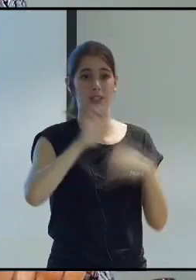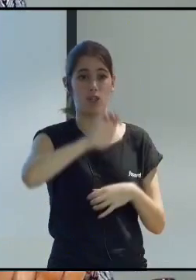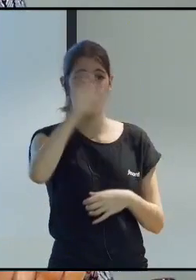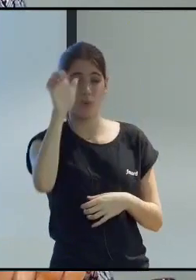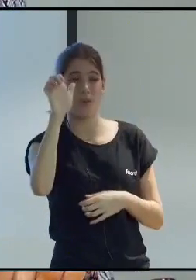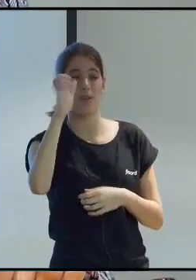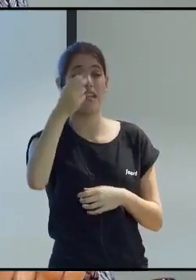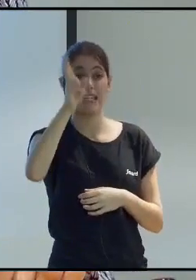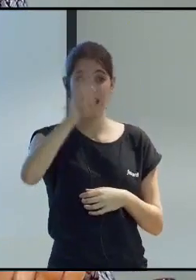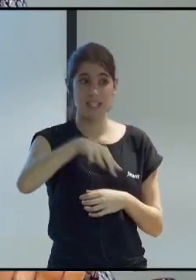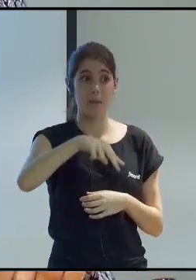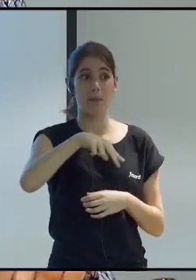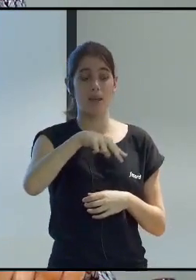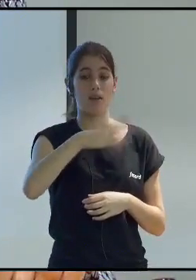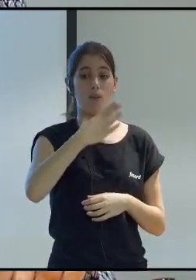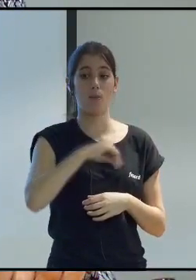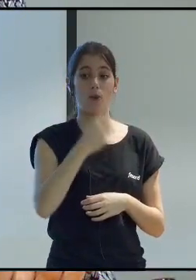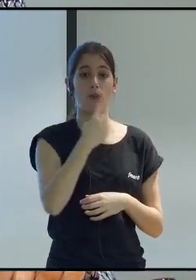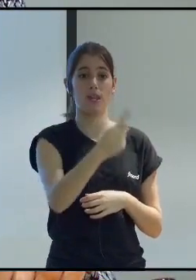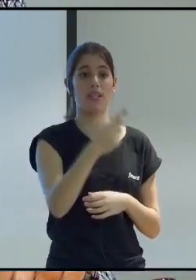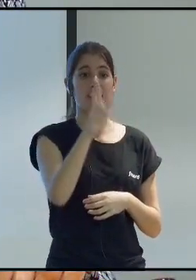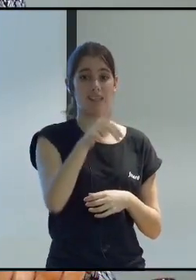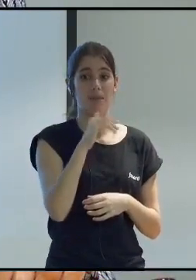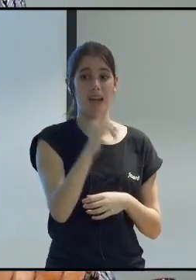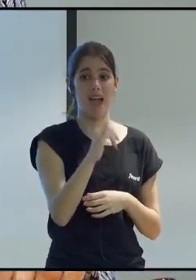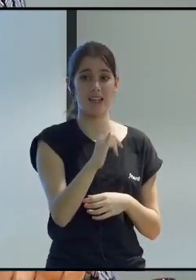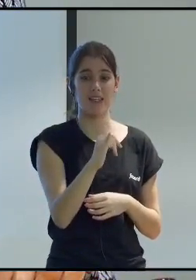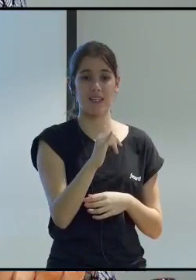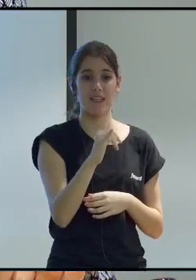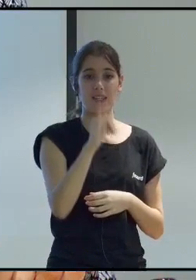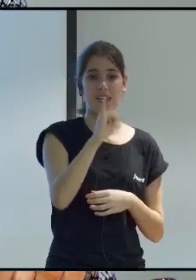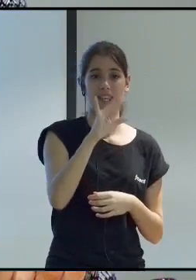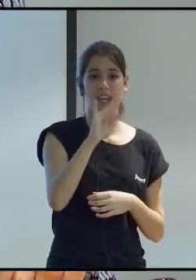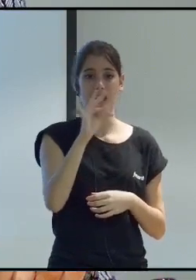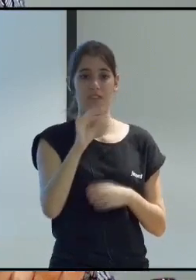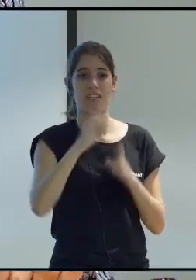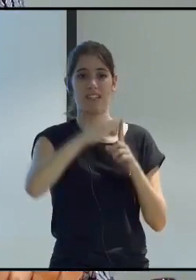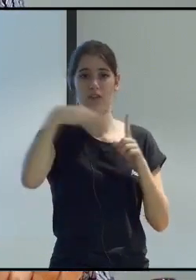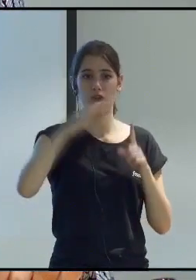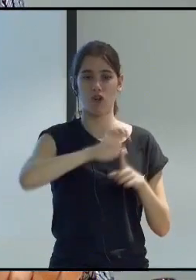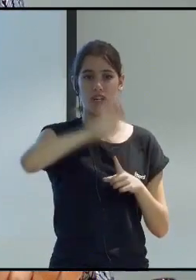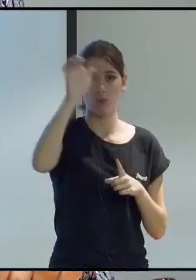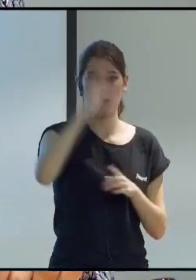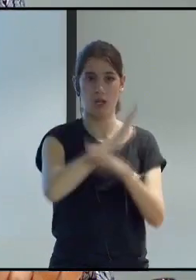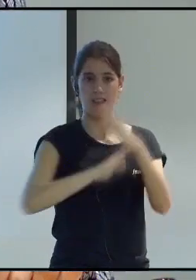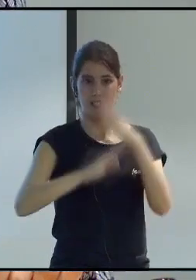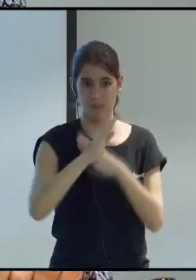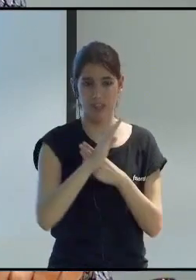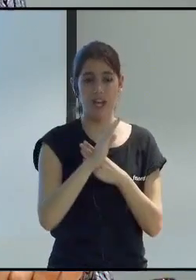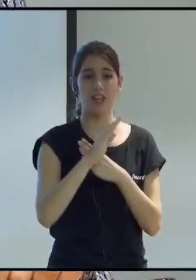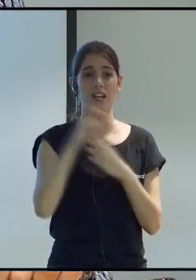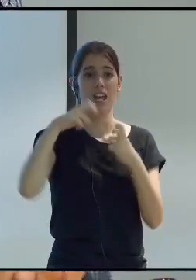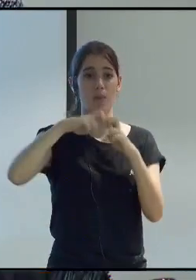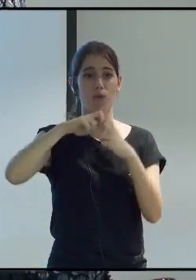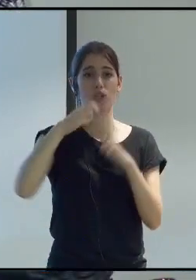doing the secretary. So they invite people to come to Brussels on the 3rd and the 4th of December to speak about, for example,